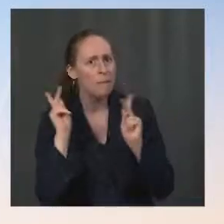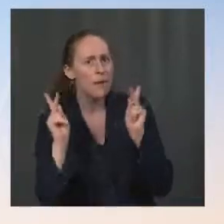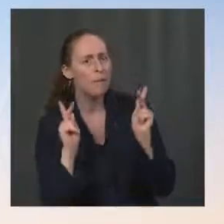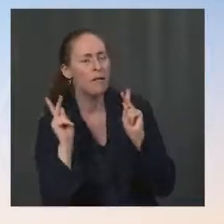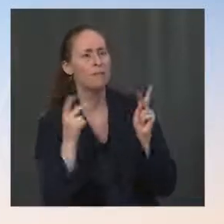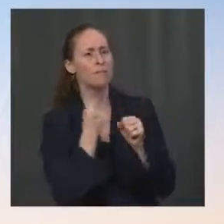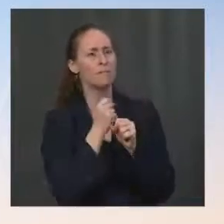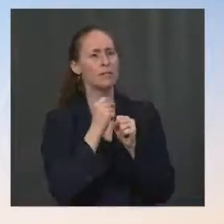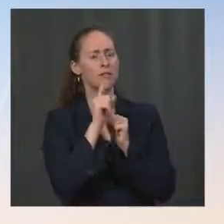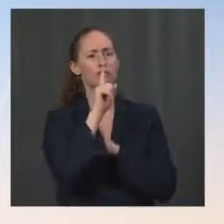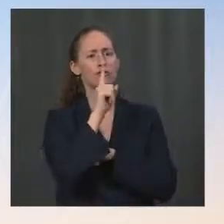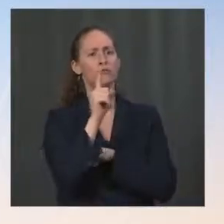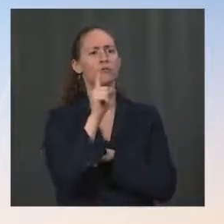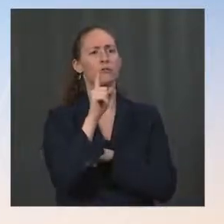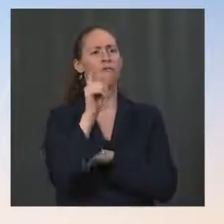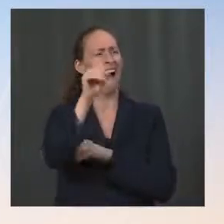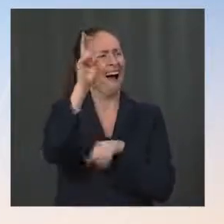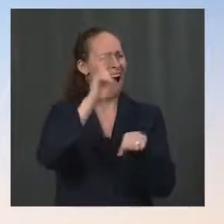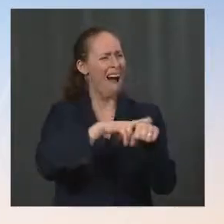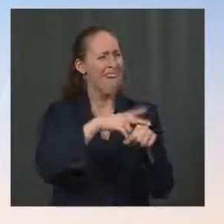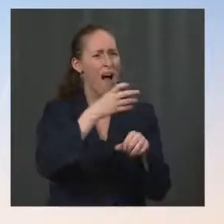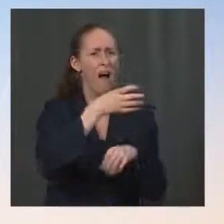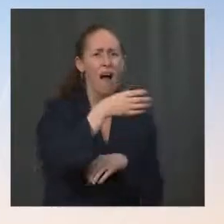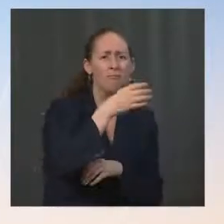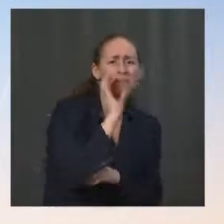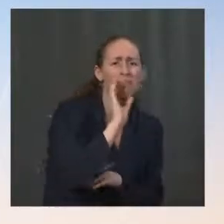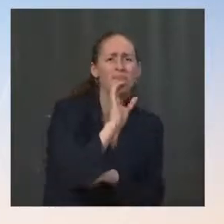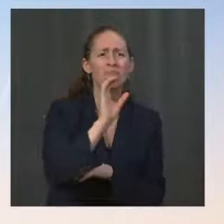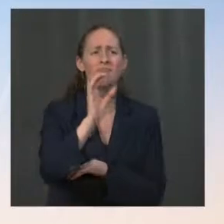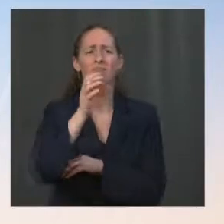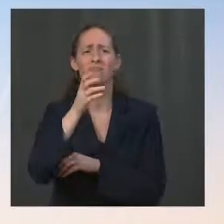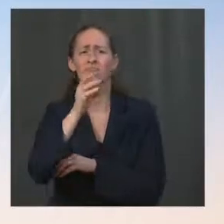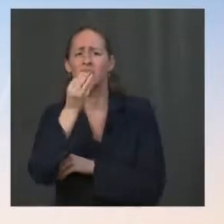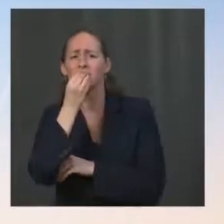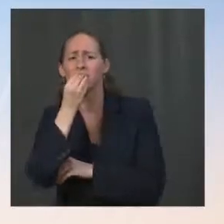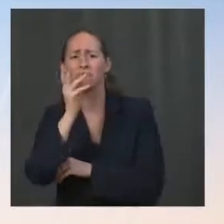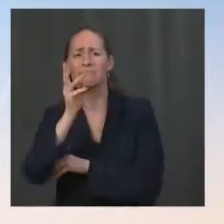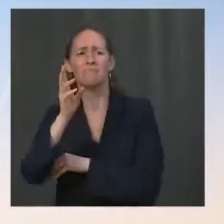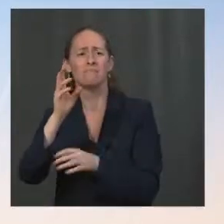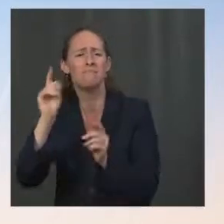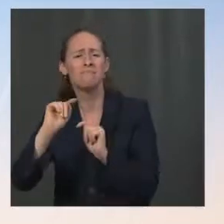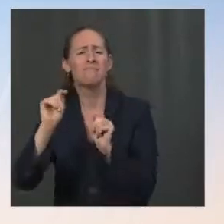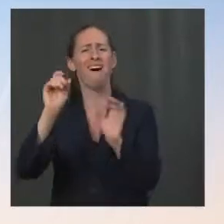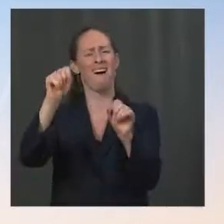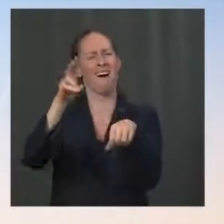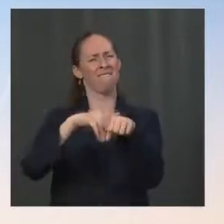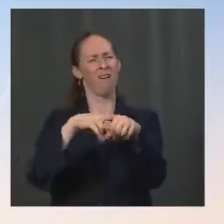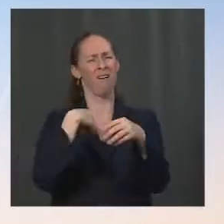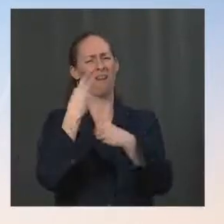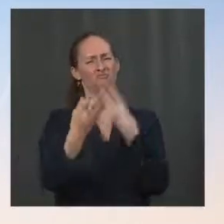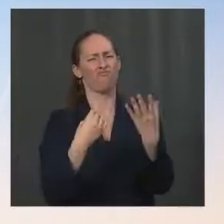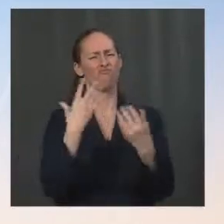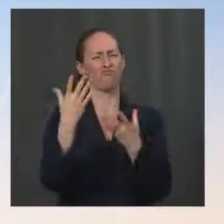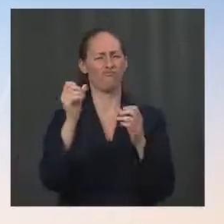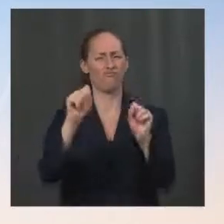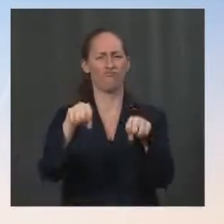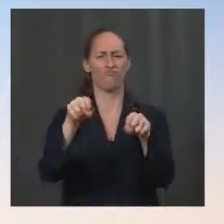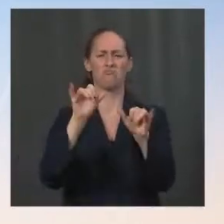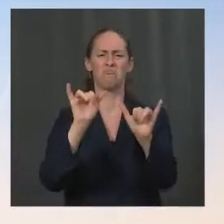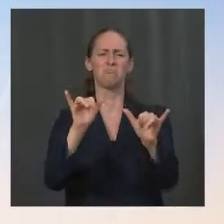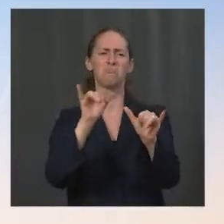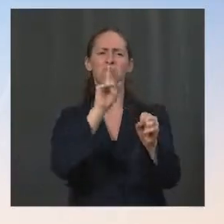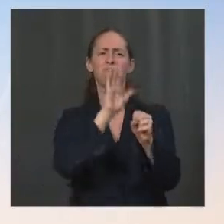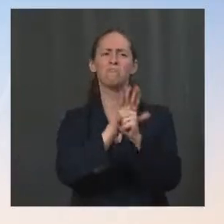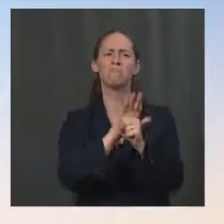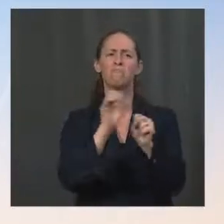humanely as they are coming to the United States, they have access to food and to water, is something we are committed to, and we will continue to improve any of